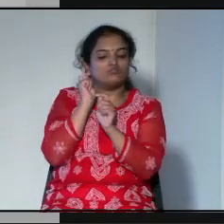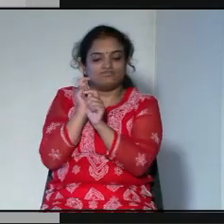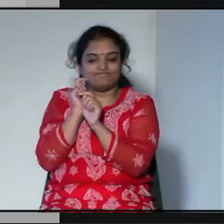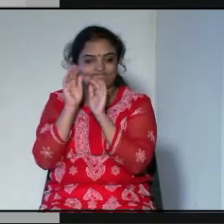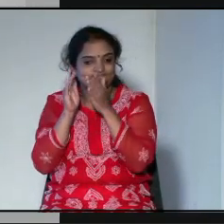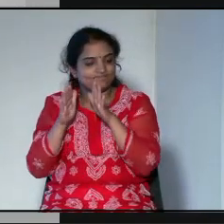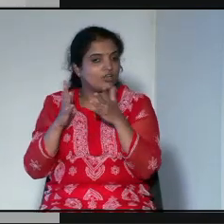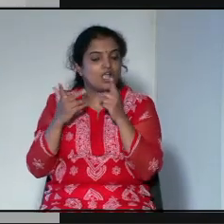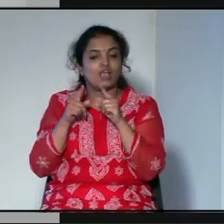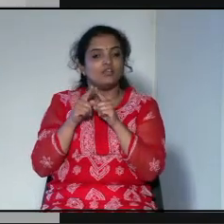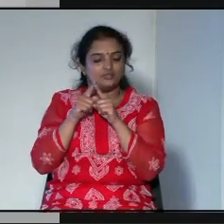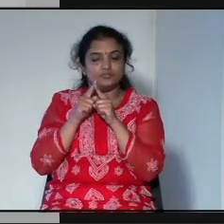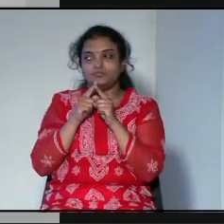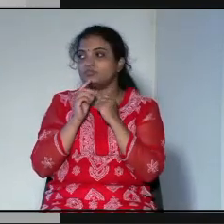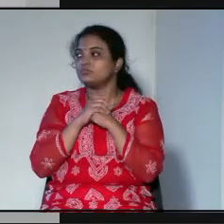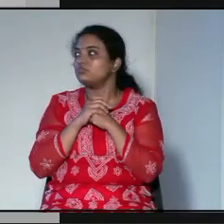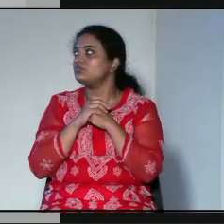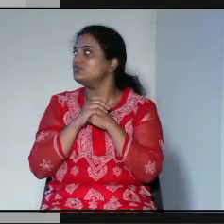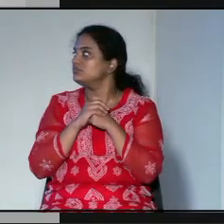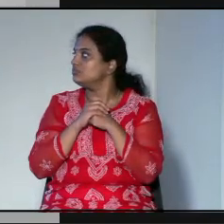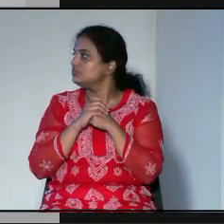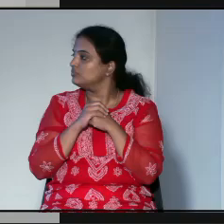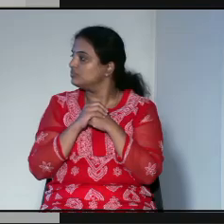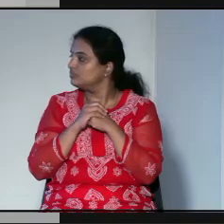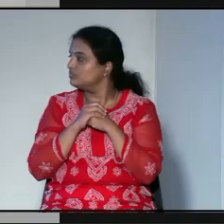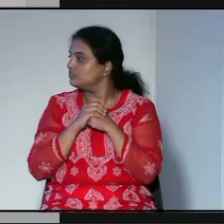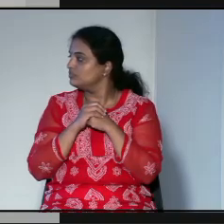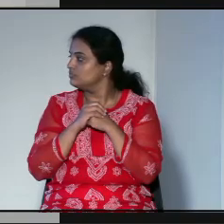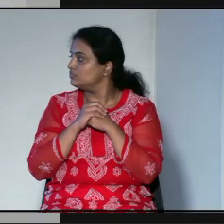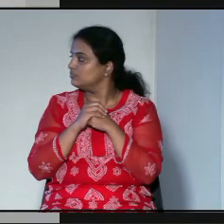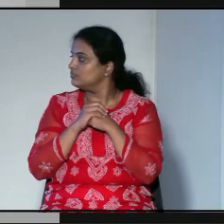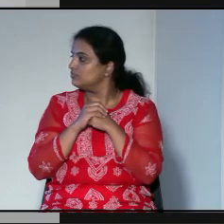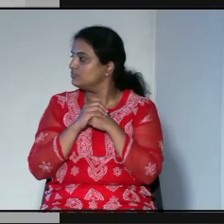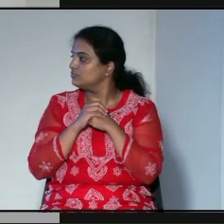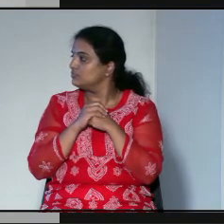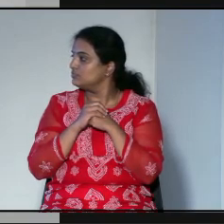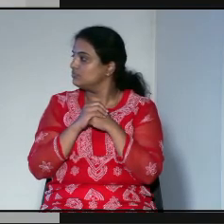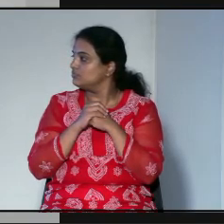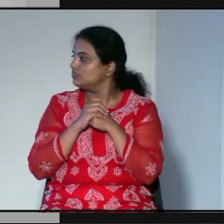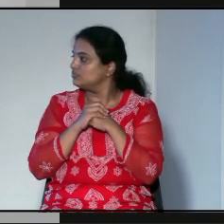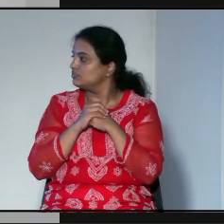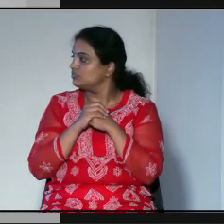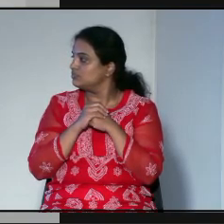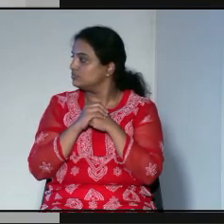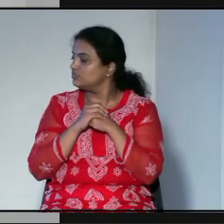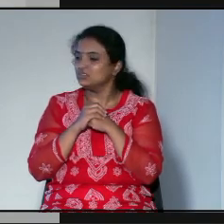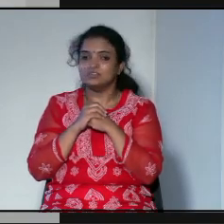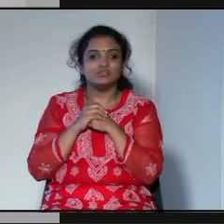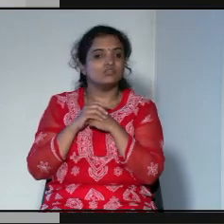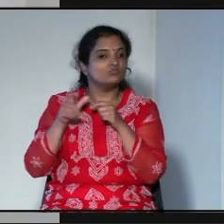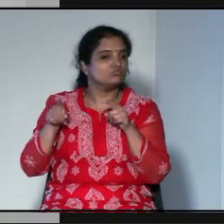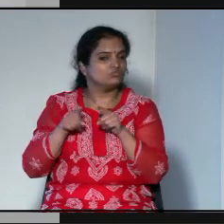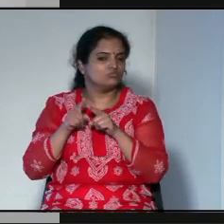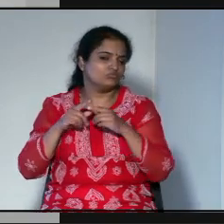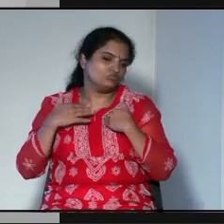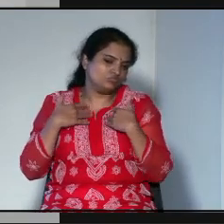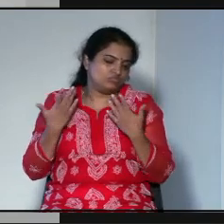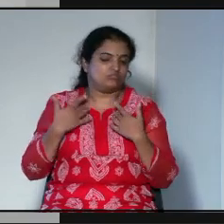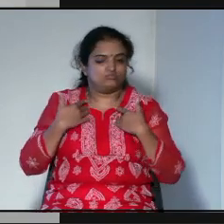Max Muller Bhavan, especially following her Indo-German fellowship, had come forward to organize some of her